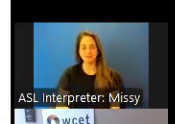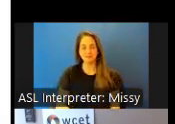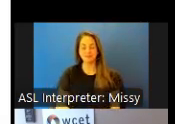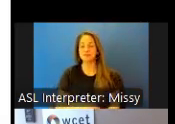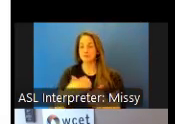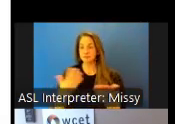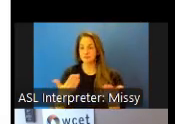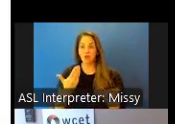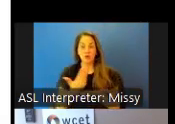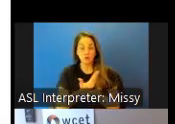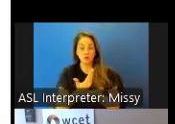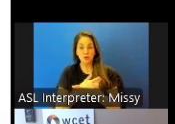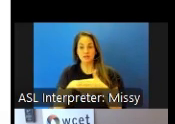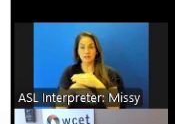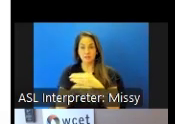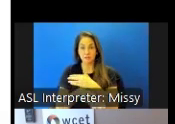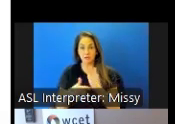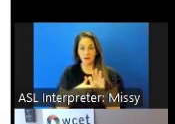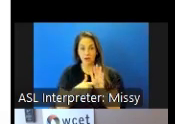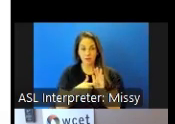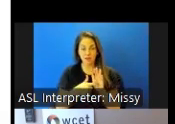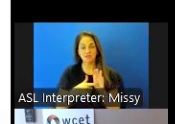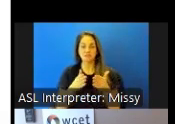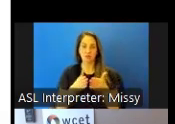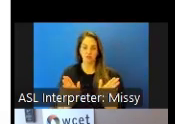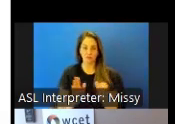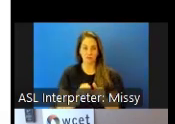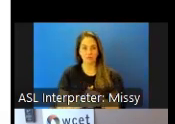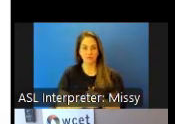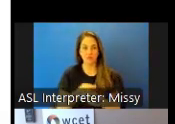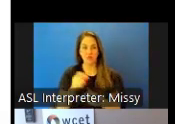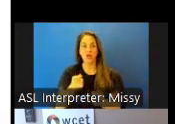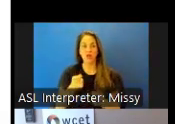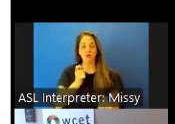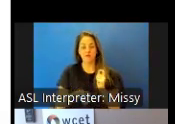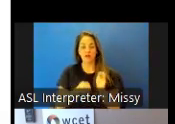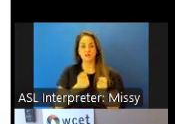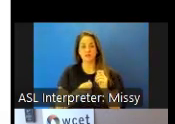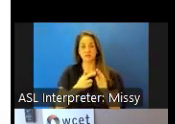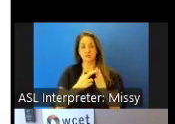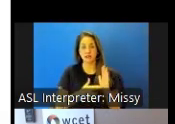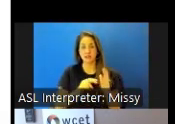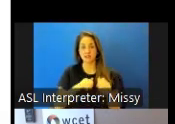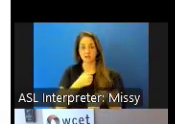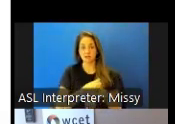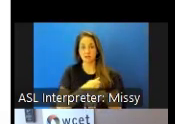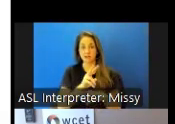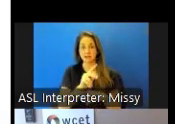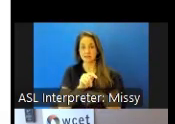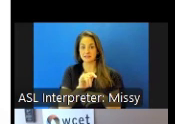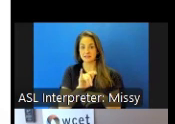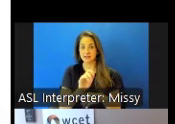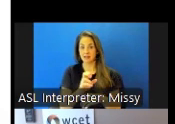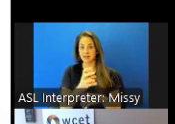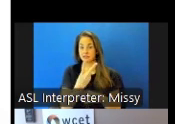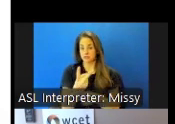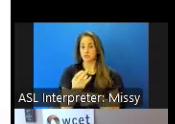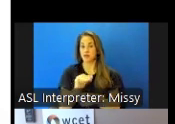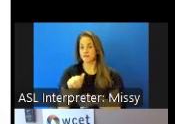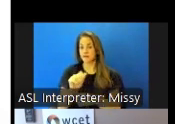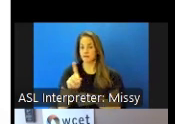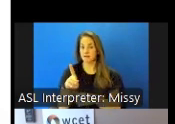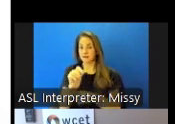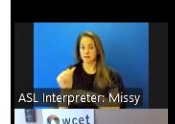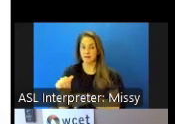So the new accessibility requirements, the overview. This revises the regulation implementing Title II of the Americans with Disabilities